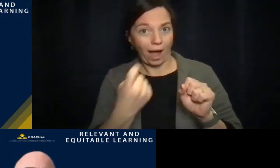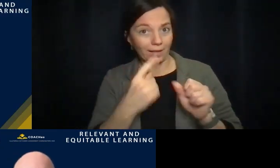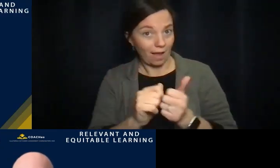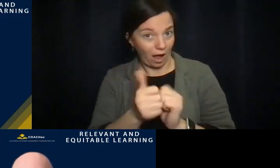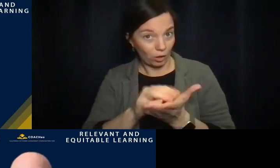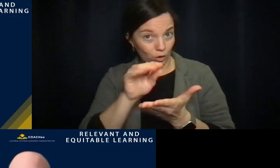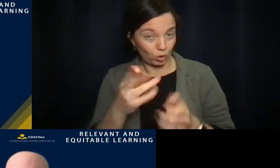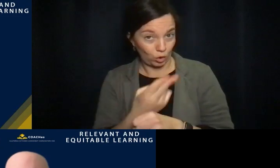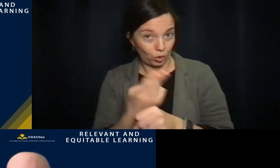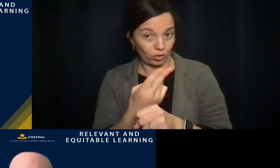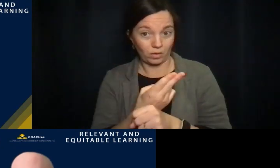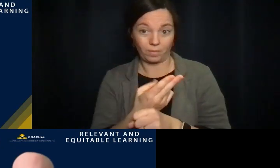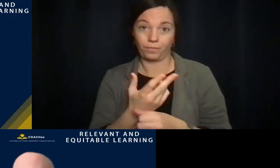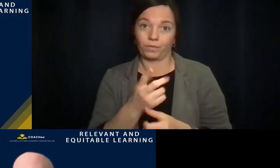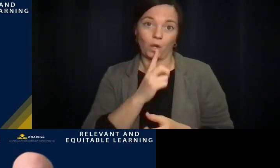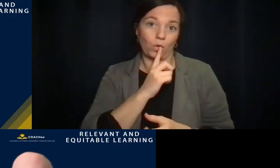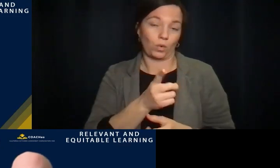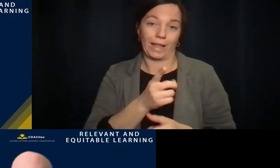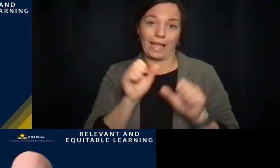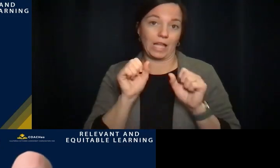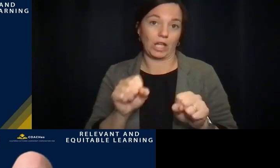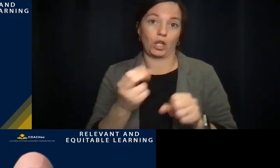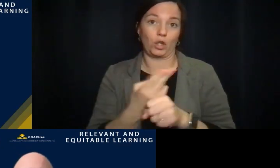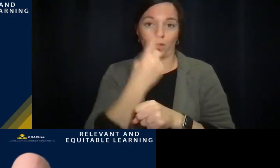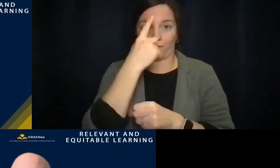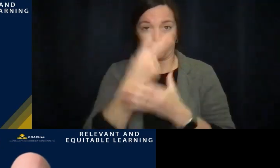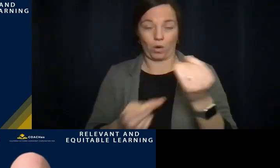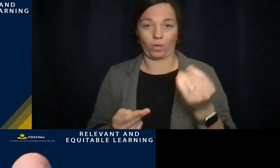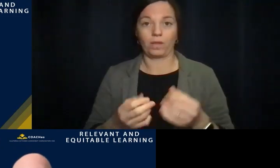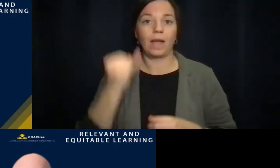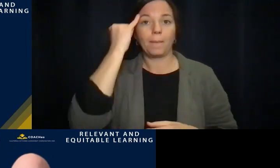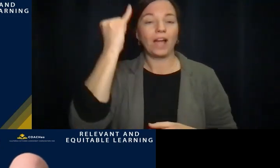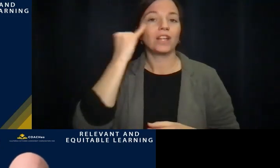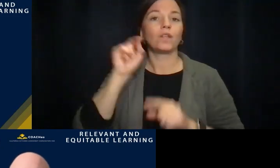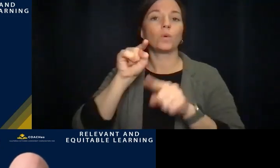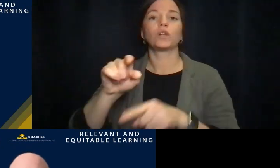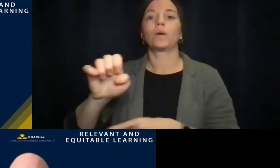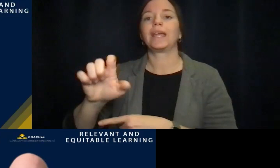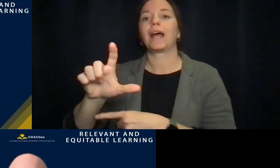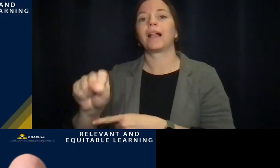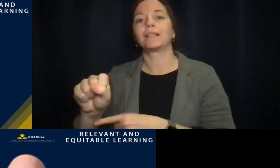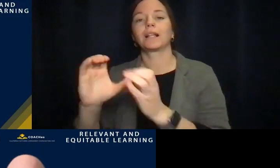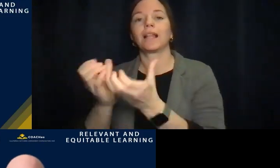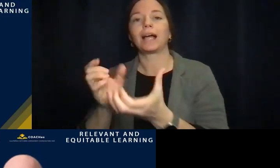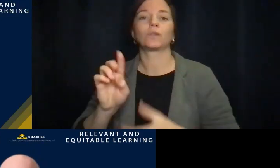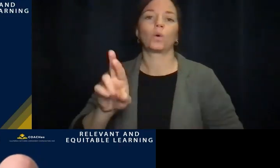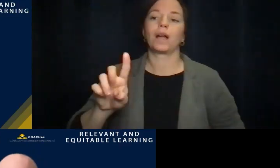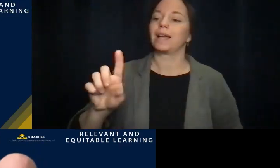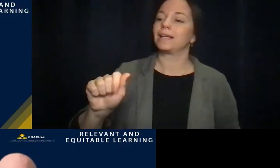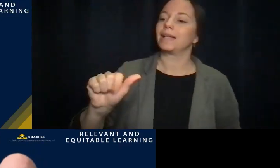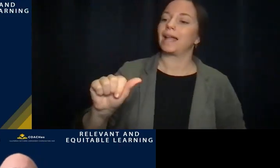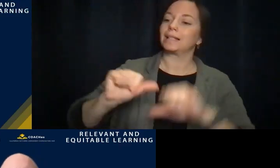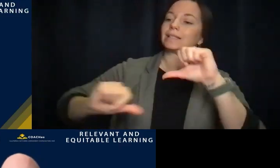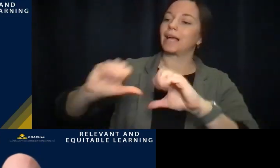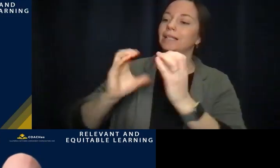Well, it could be looked at as almost as a twofold. So imagine if we went into your ESL class or a data science class to say, here's the